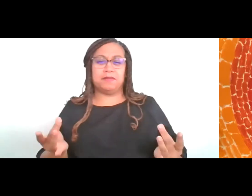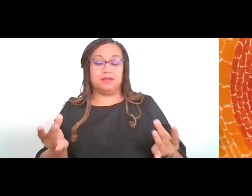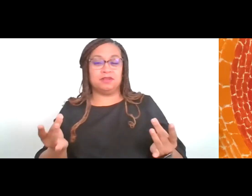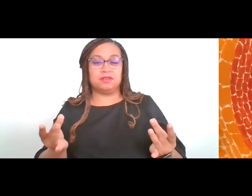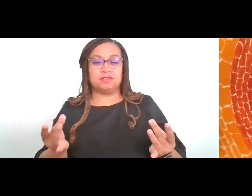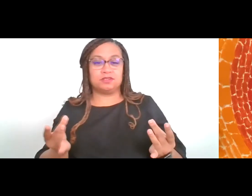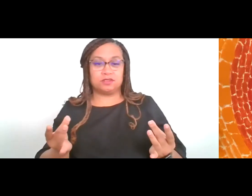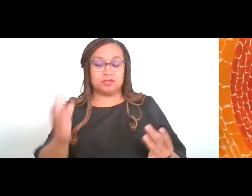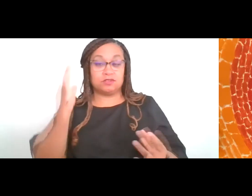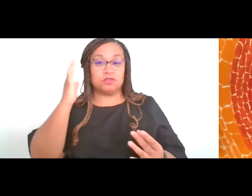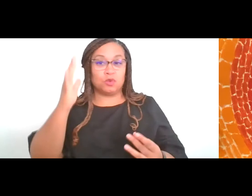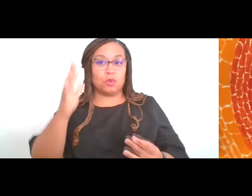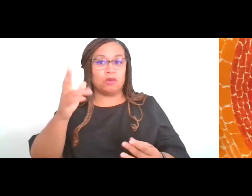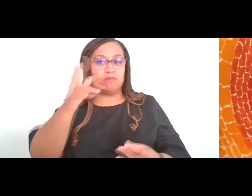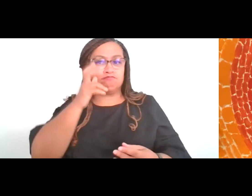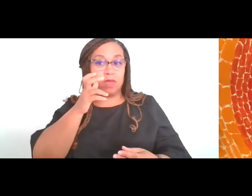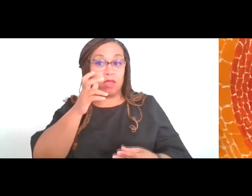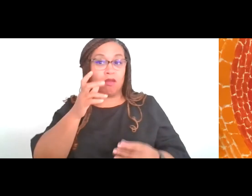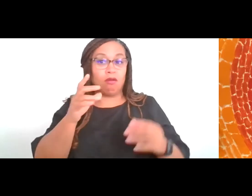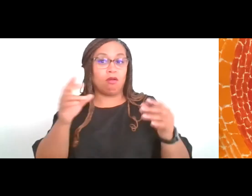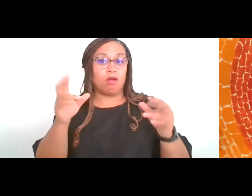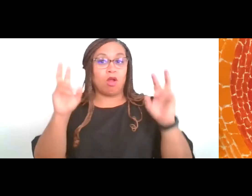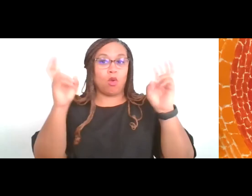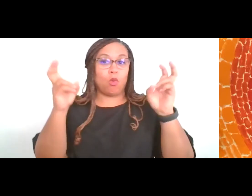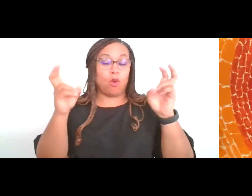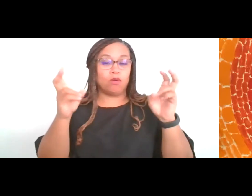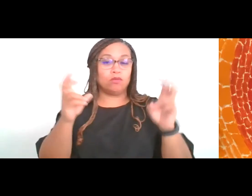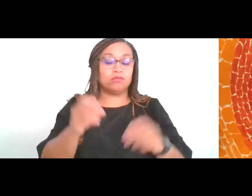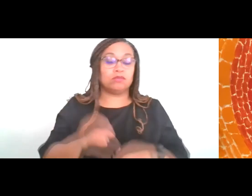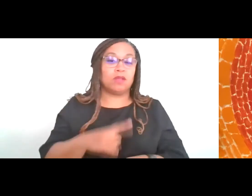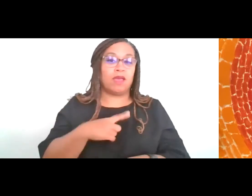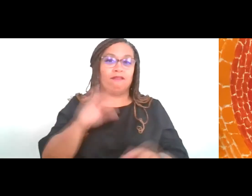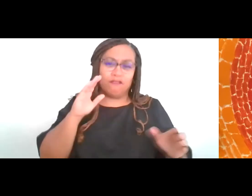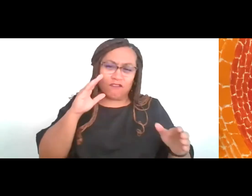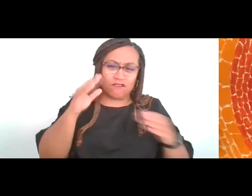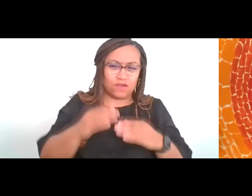you hear a quote or two, and you focus in on what